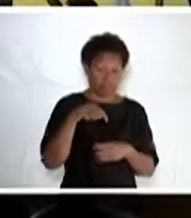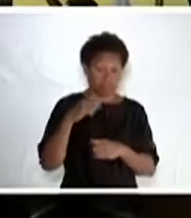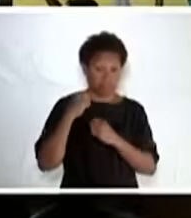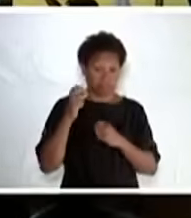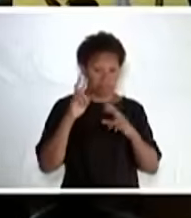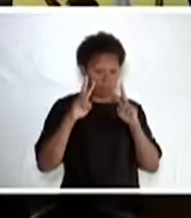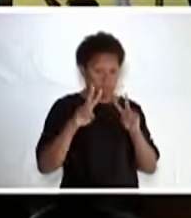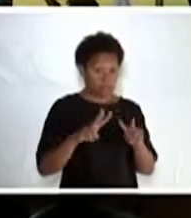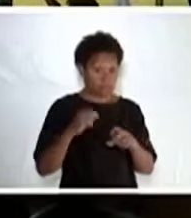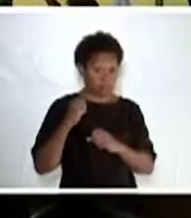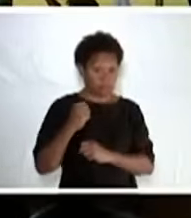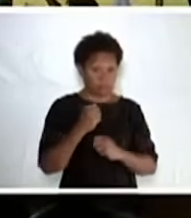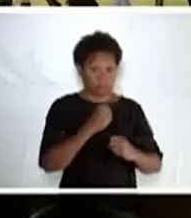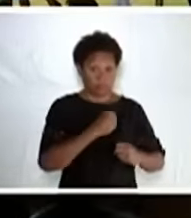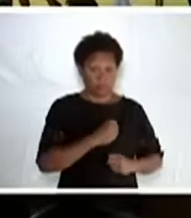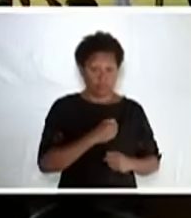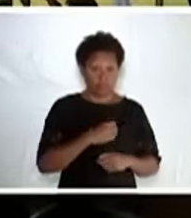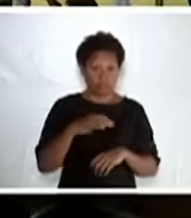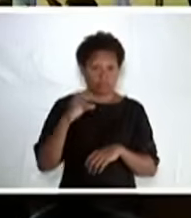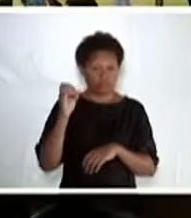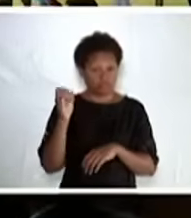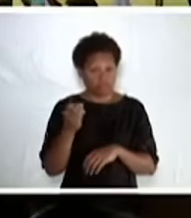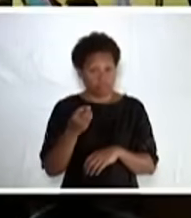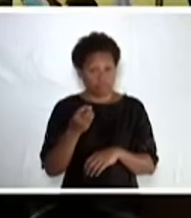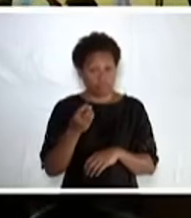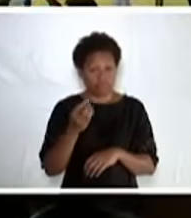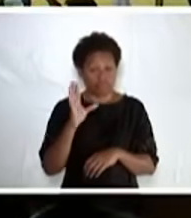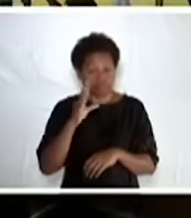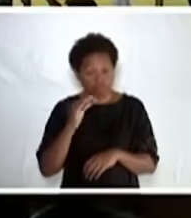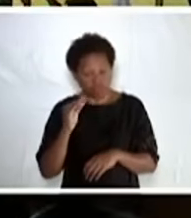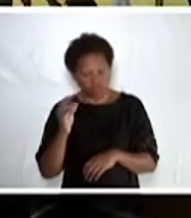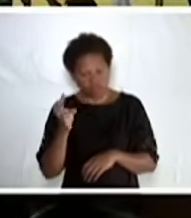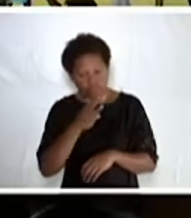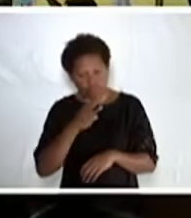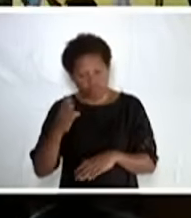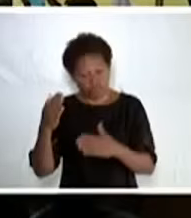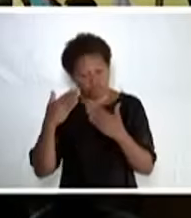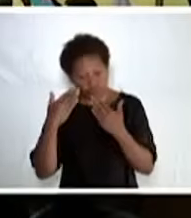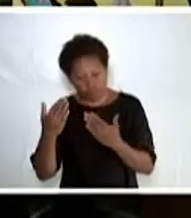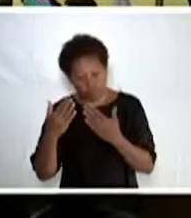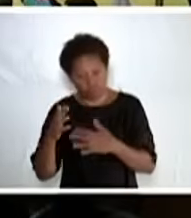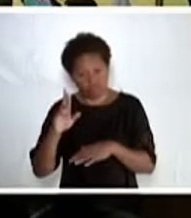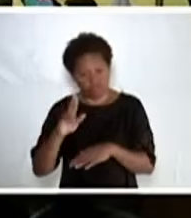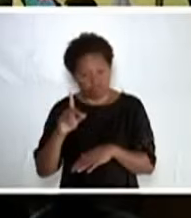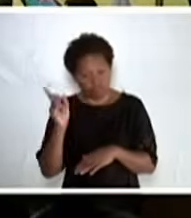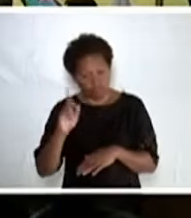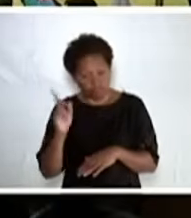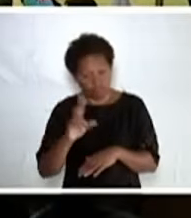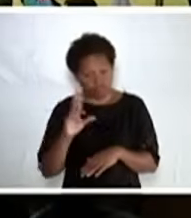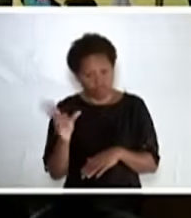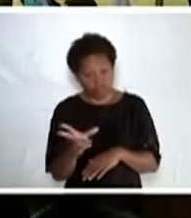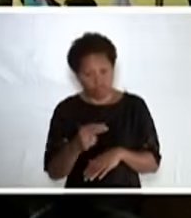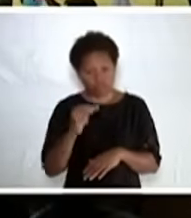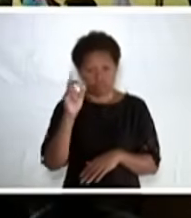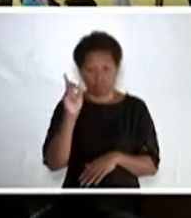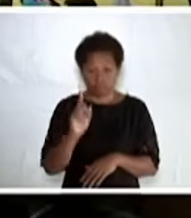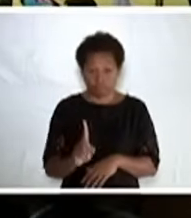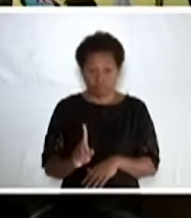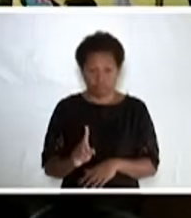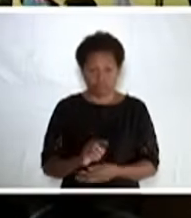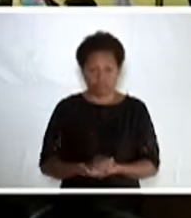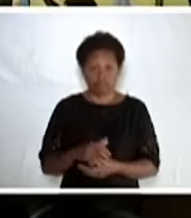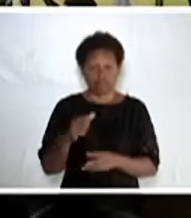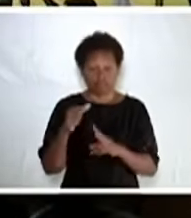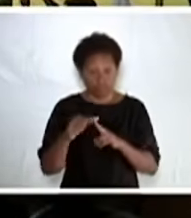valu kana ngaindu tiko na nondo vosa ni bobi ni vinaka veira ni tabile berangarava kabakakina na nanda ngai